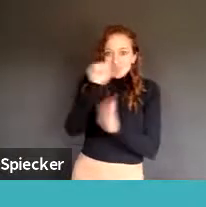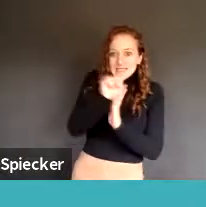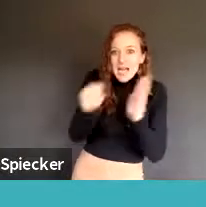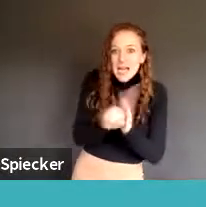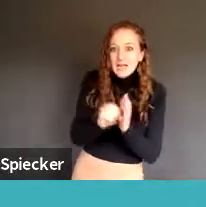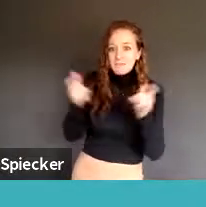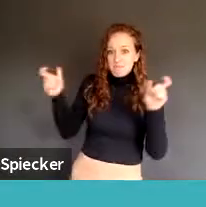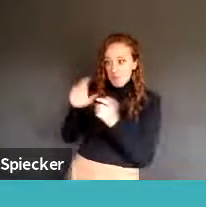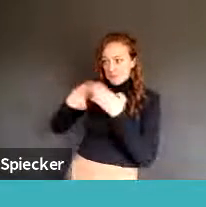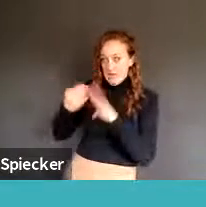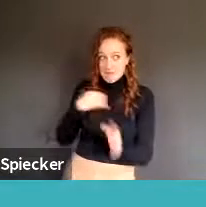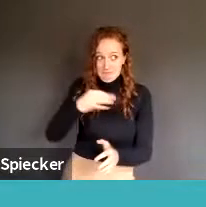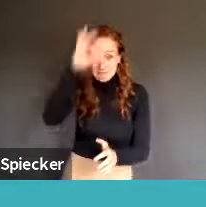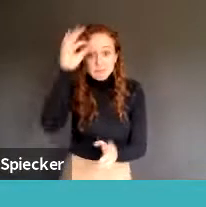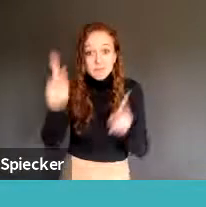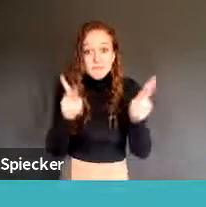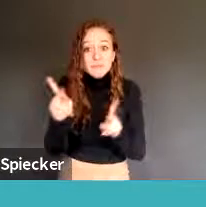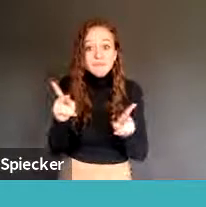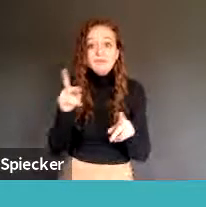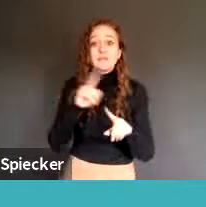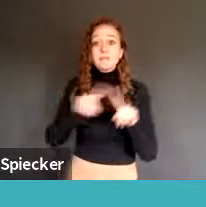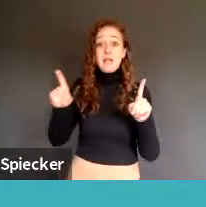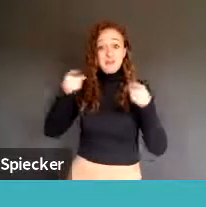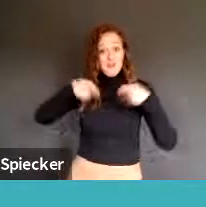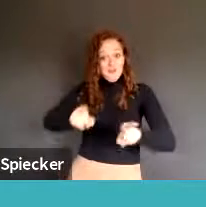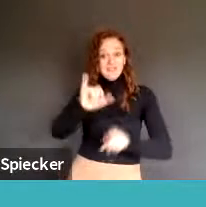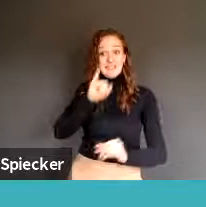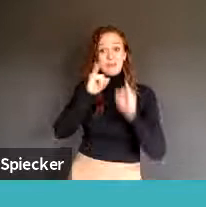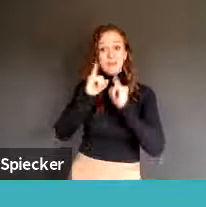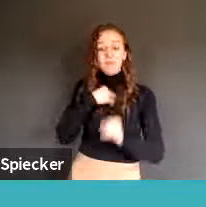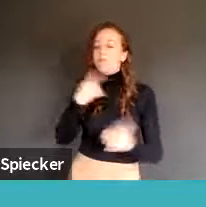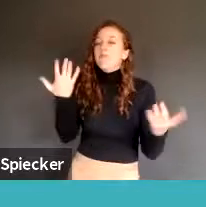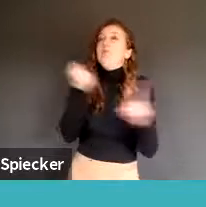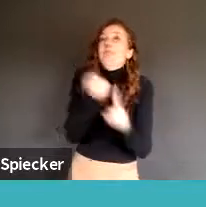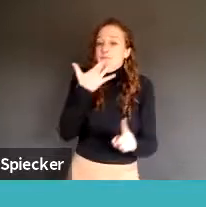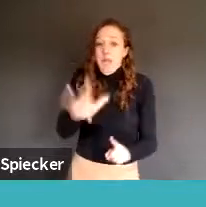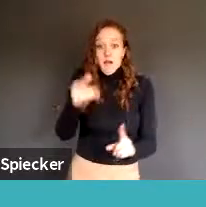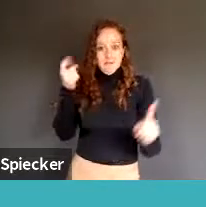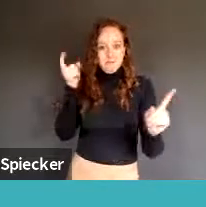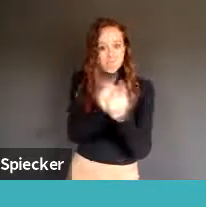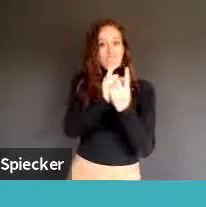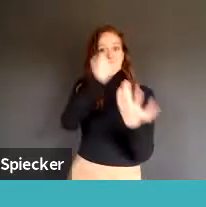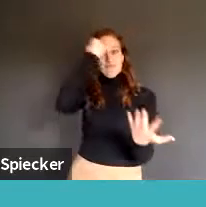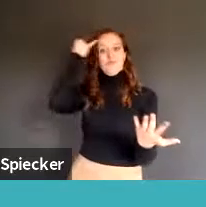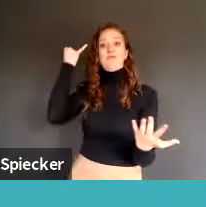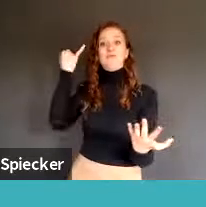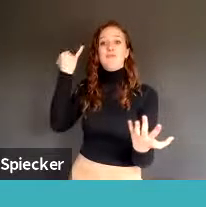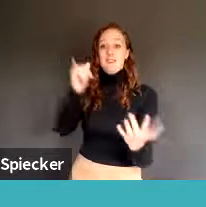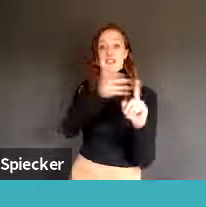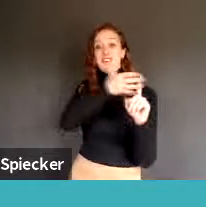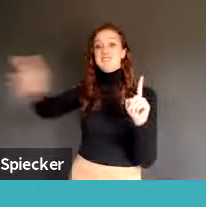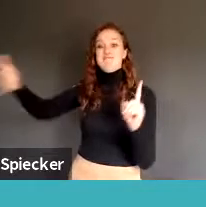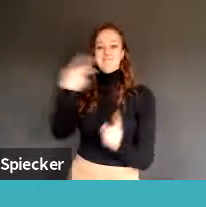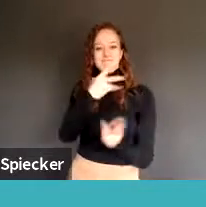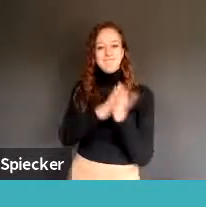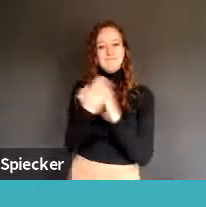remembered feeling really nervous about moving to just, a whole new state, a whole new side of the country, and a small town where I didn't know